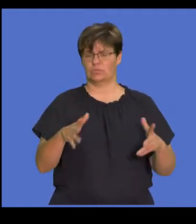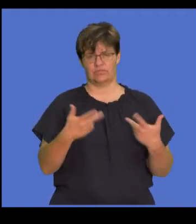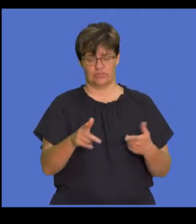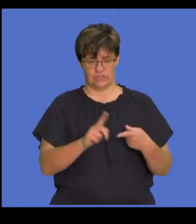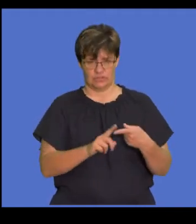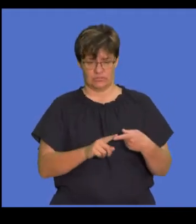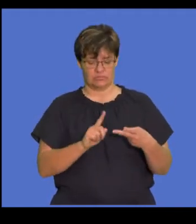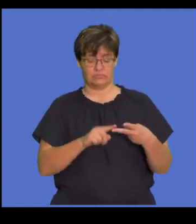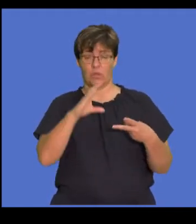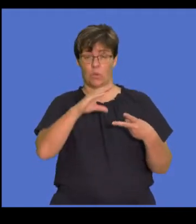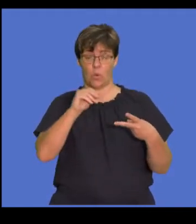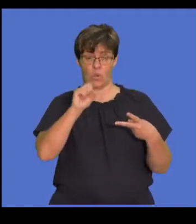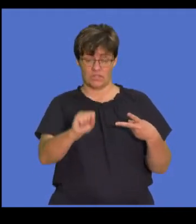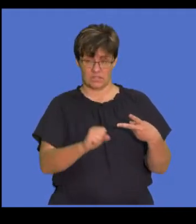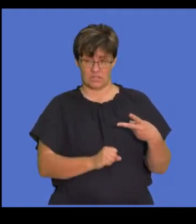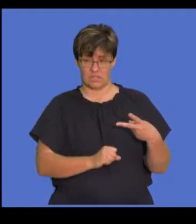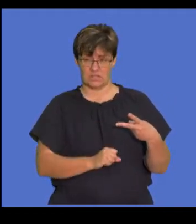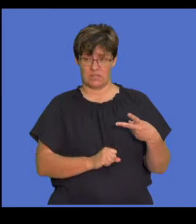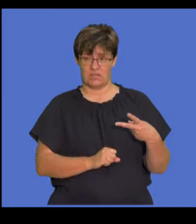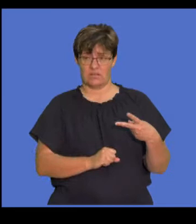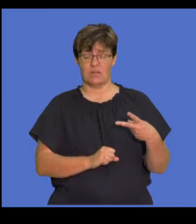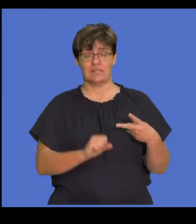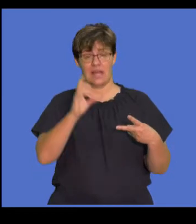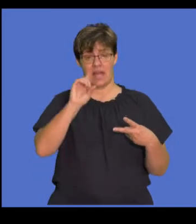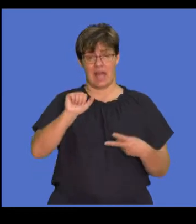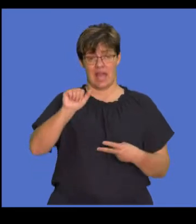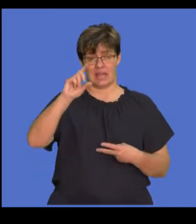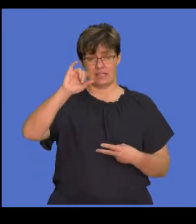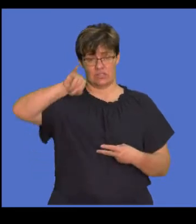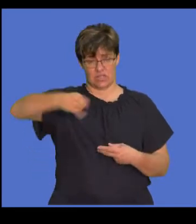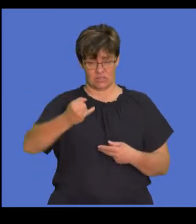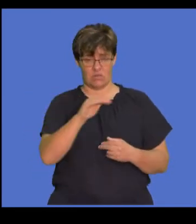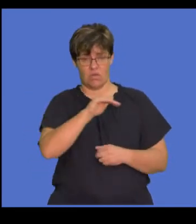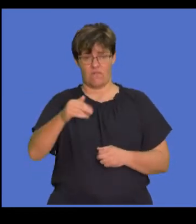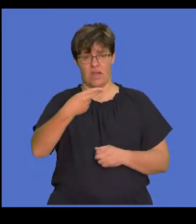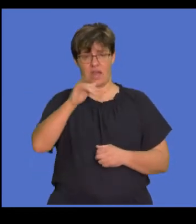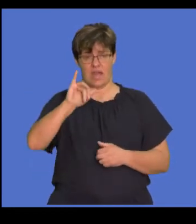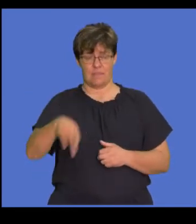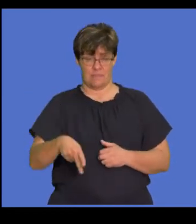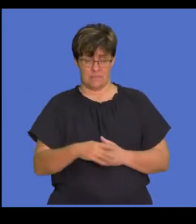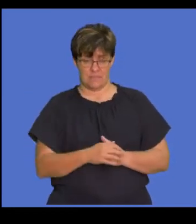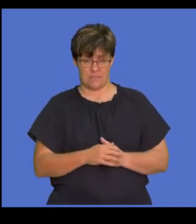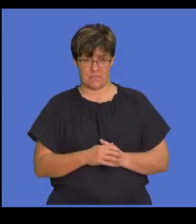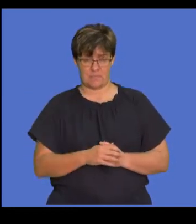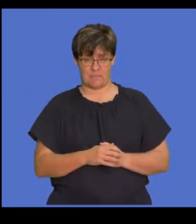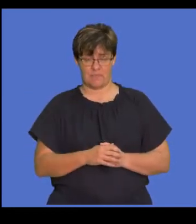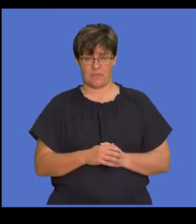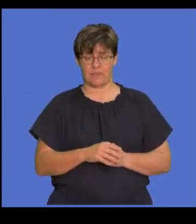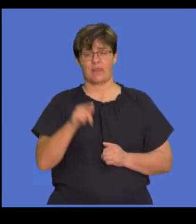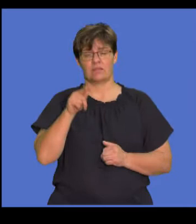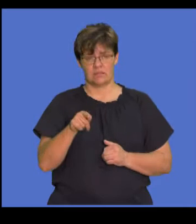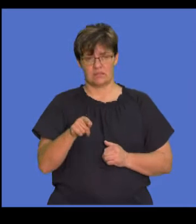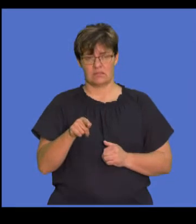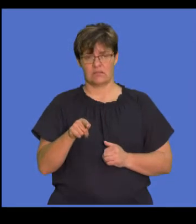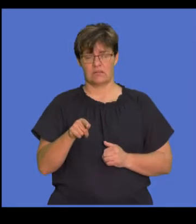With cos, remember cos is adjacent over the hypotenuse side. So this will be